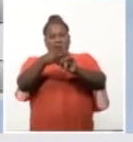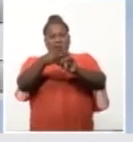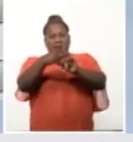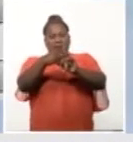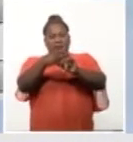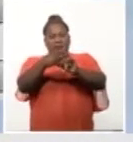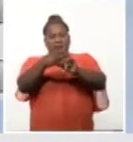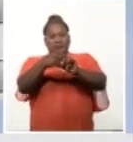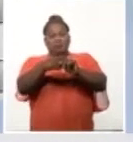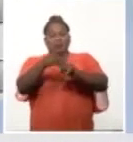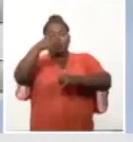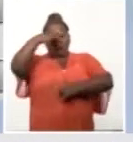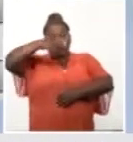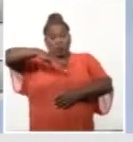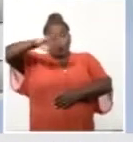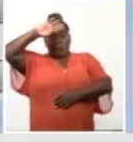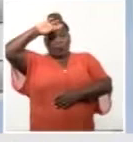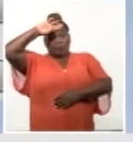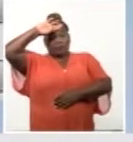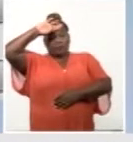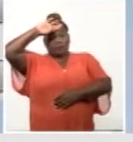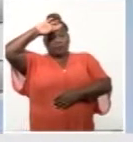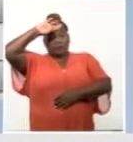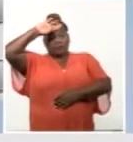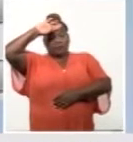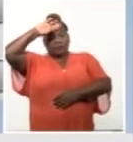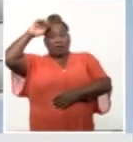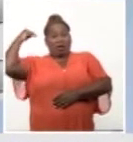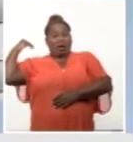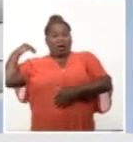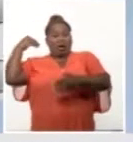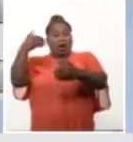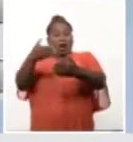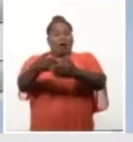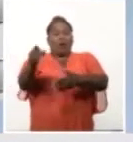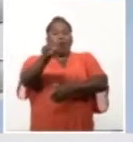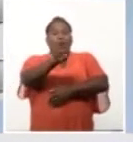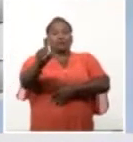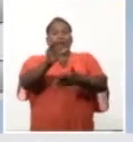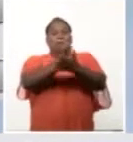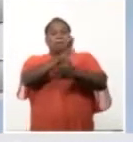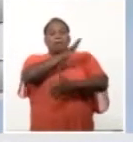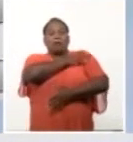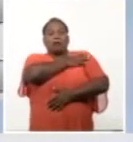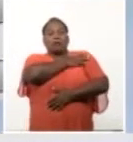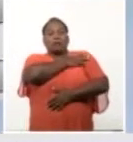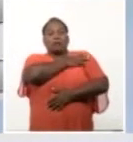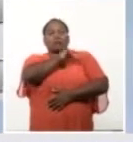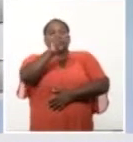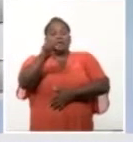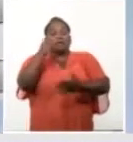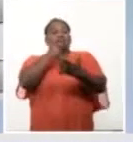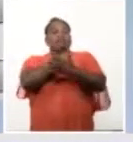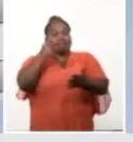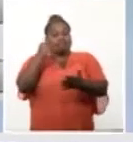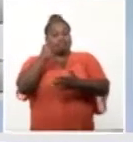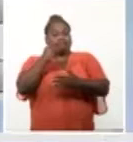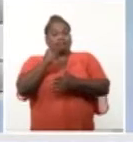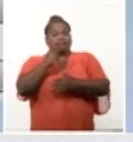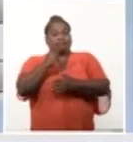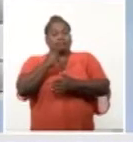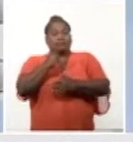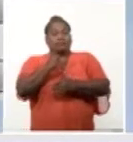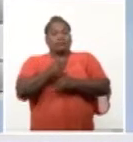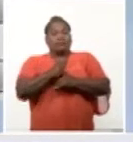8 tested positive. Thus, since the first cases were diagnosed on